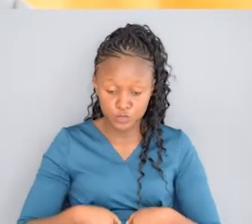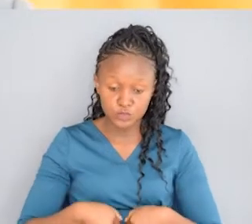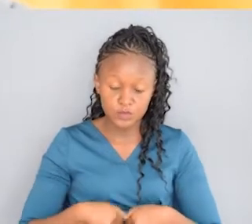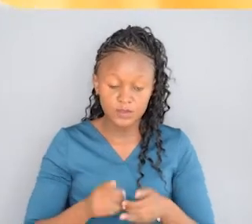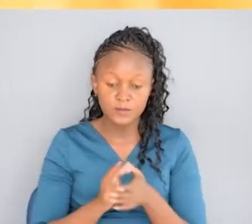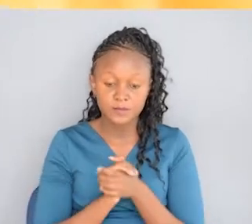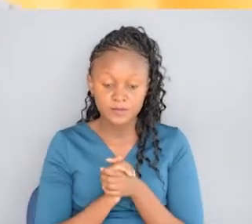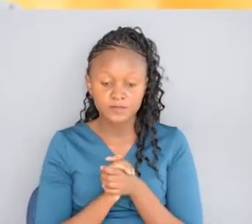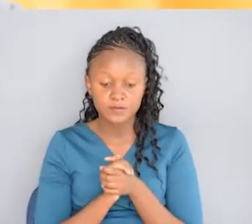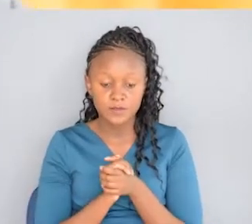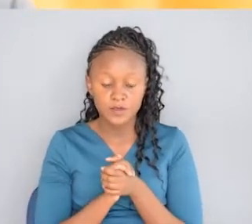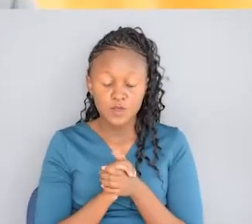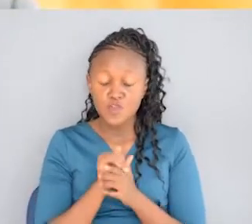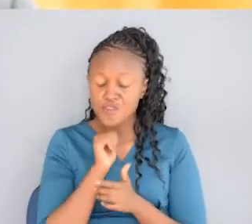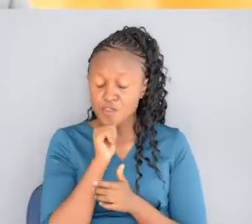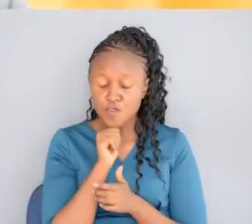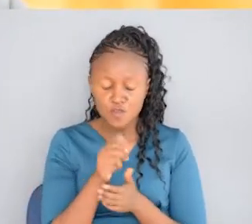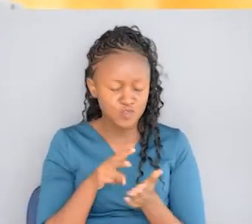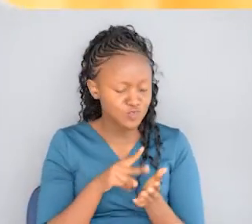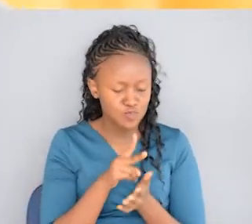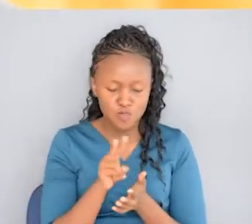not just walk